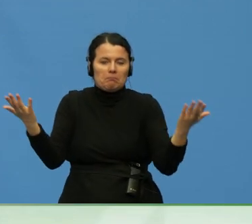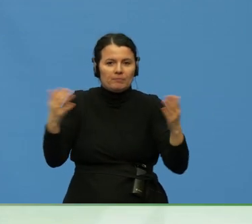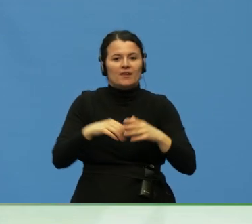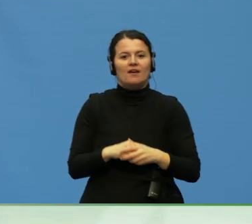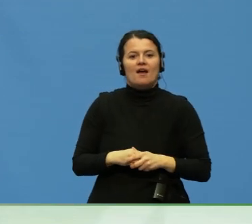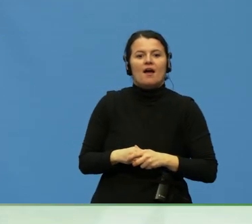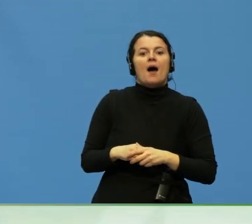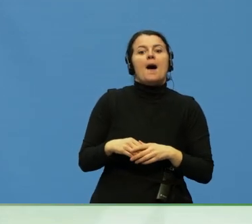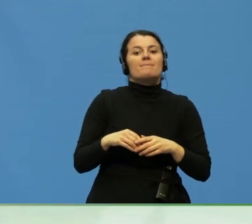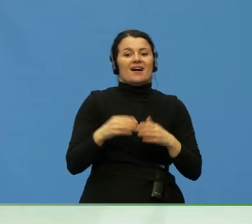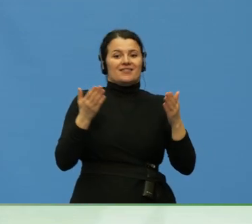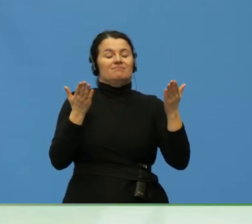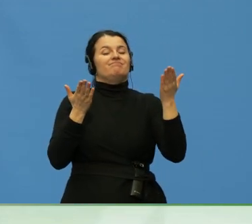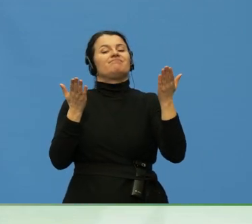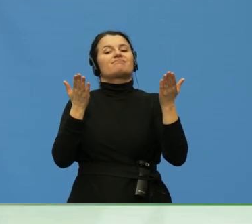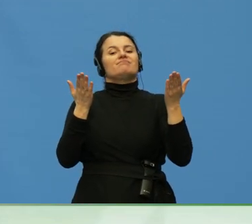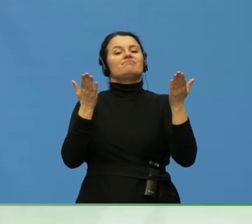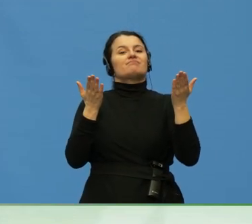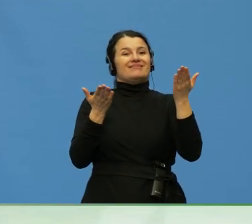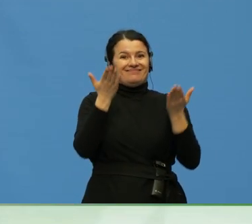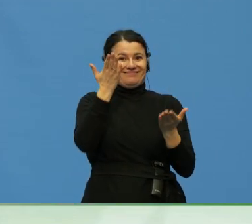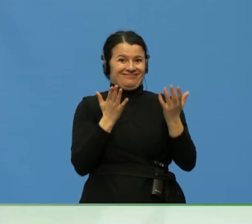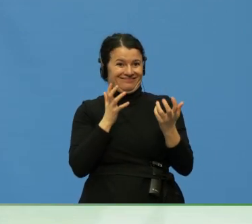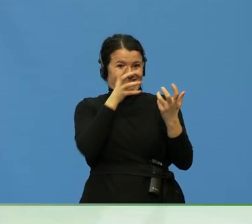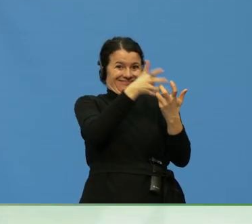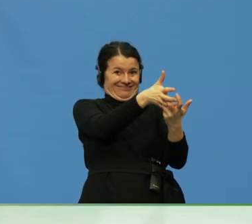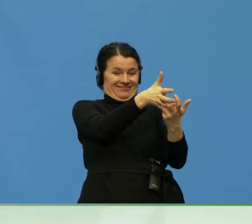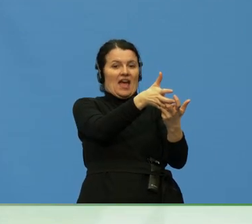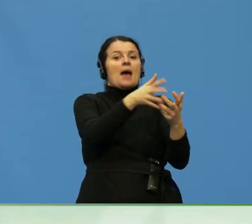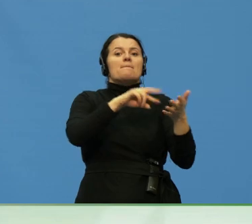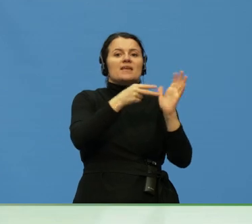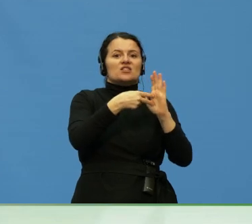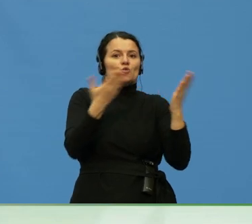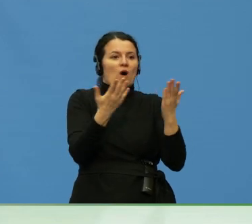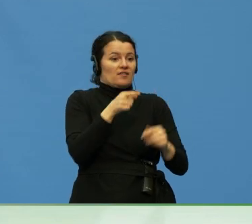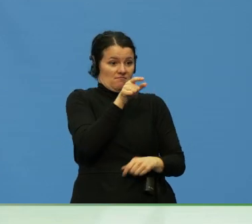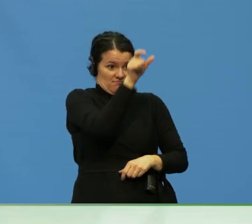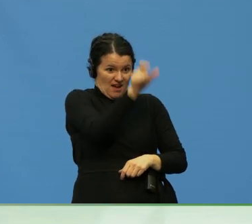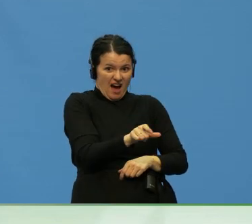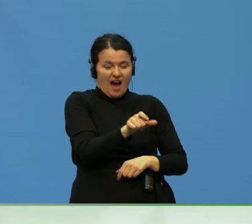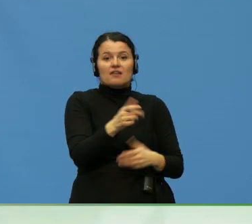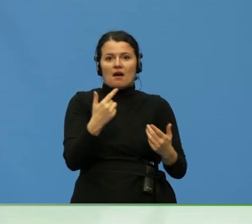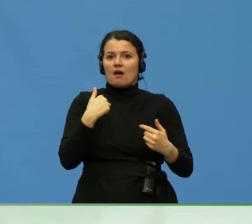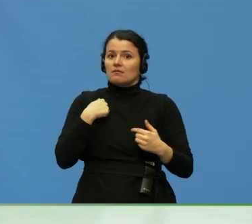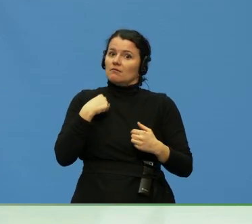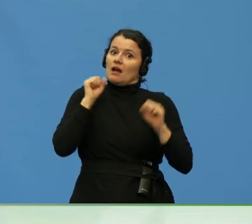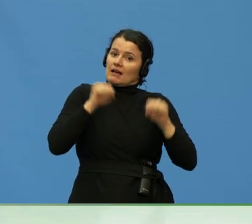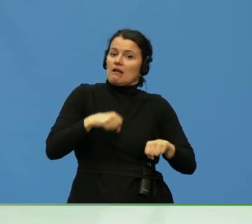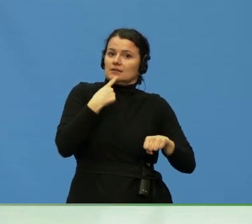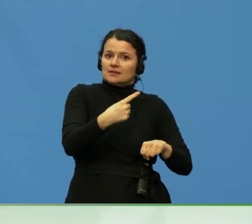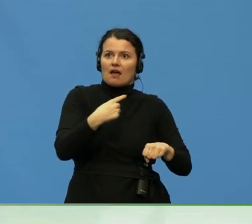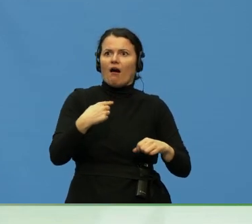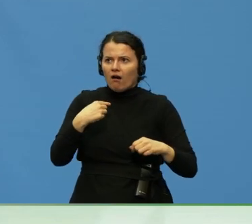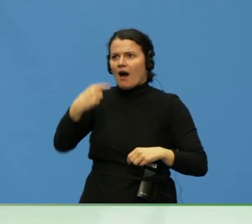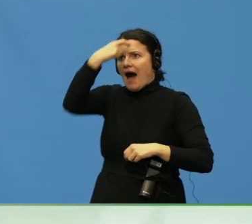an individual because they've been discriminated against because, for example, an employer or a